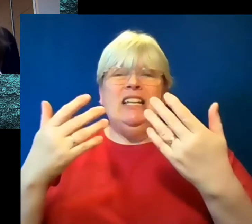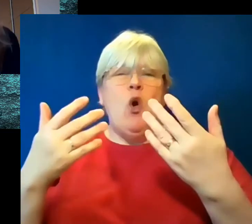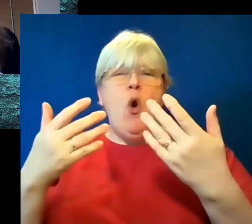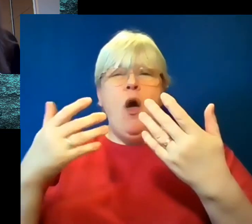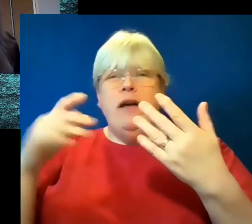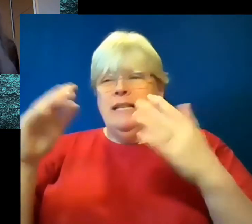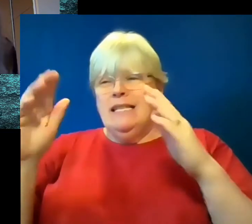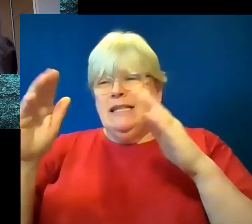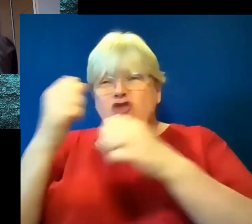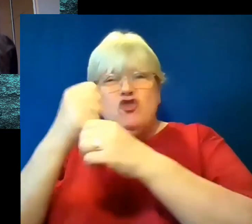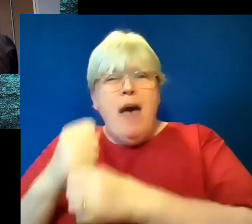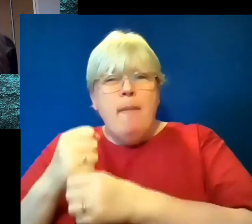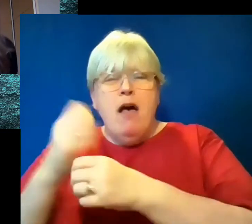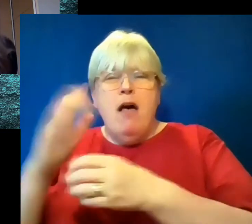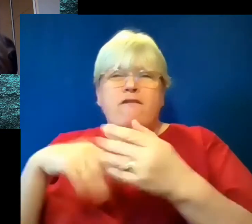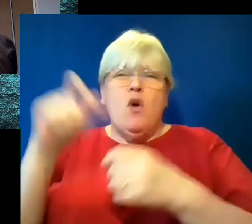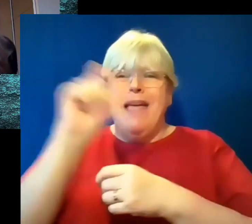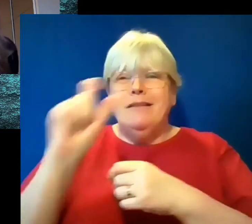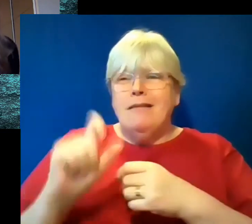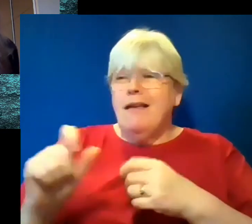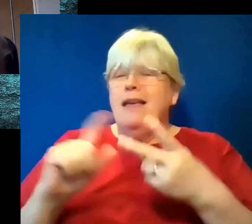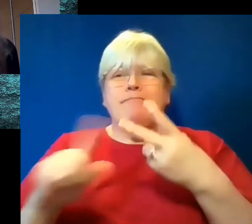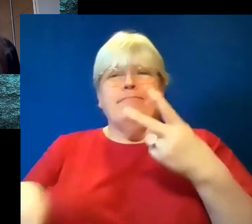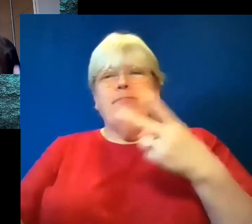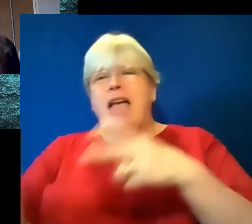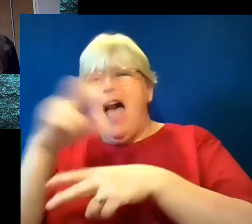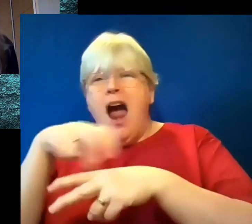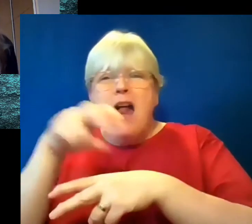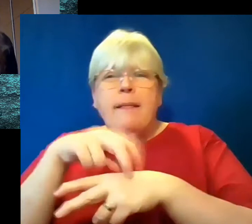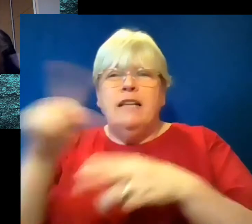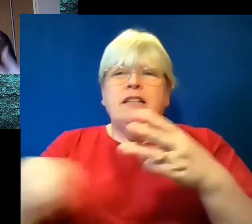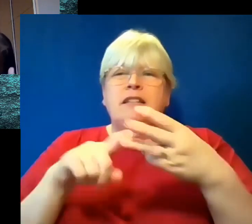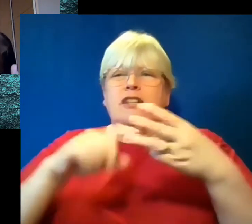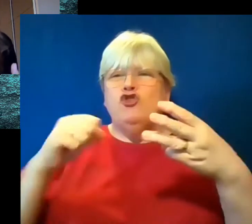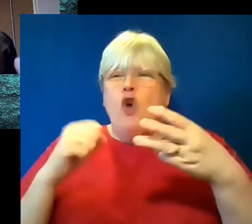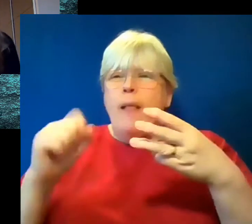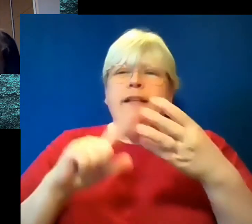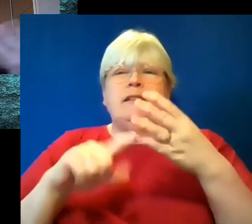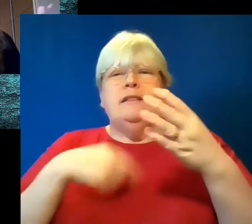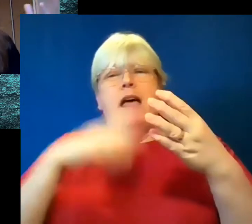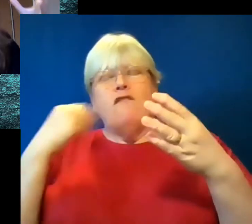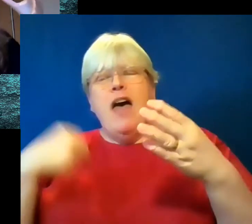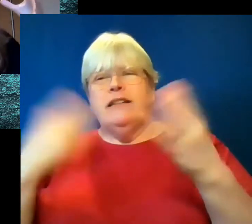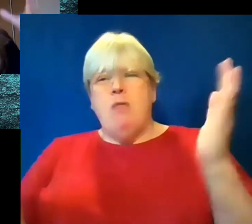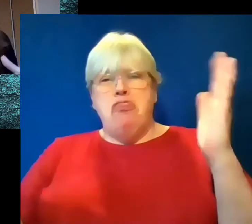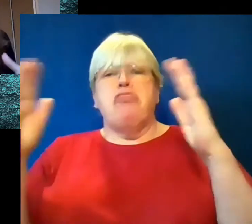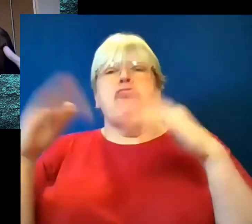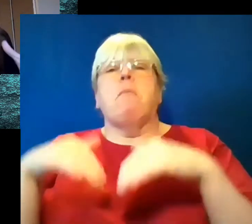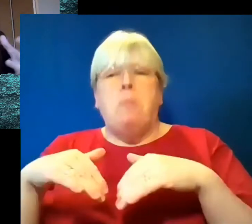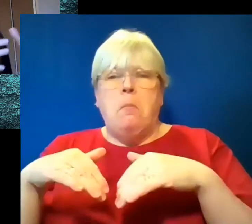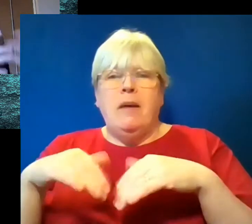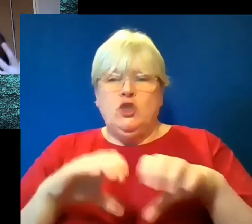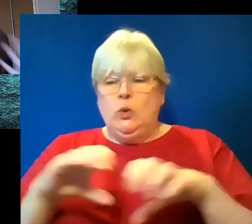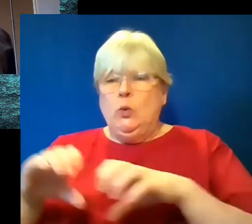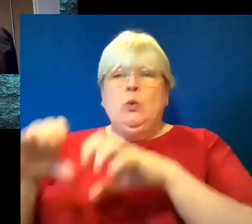from Italy and Ireland and Scotland and France, knocking them down, putting the stones